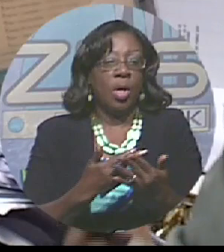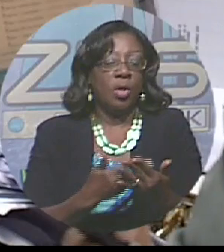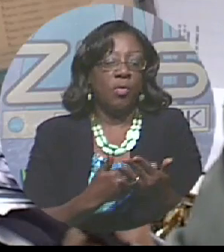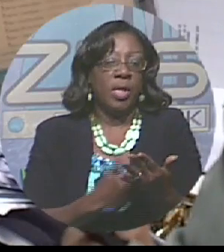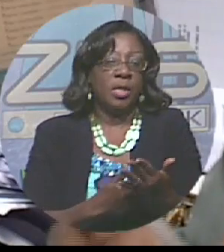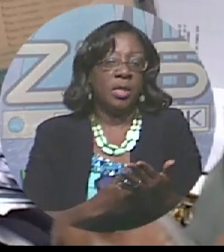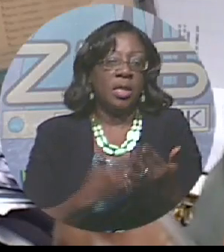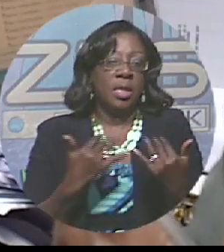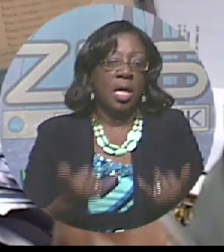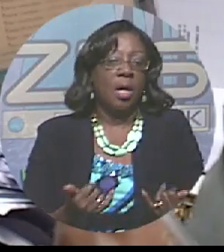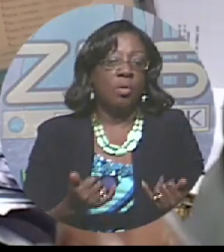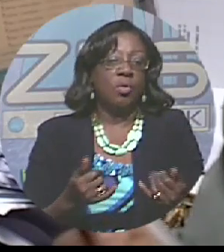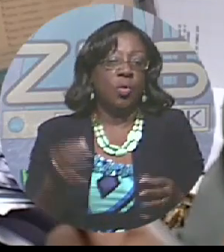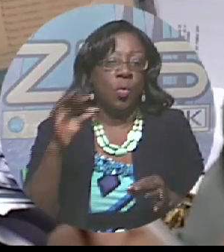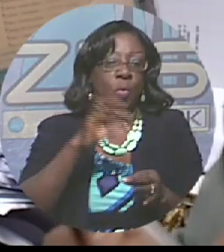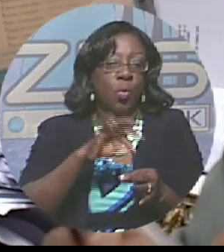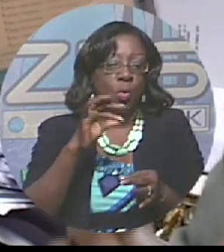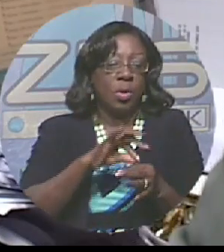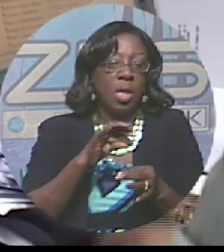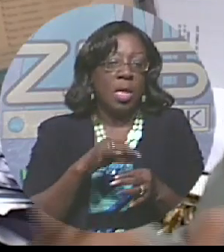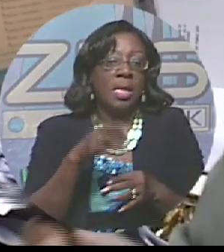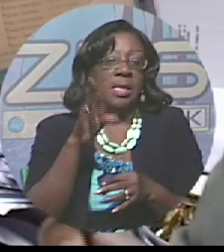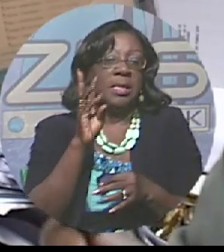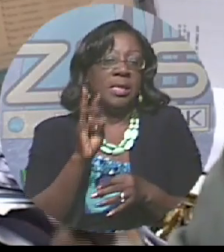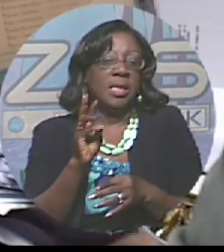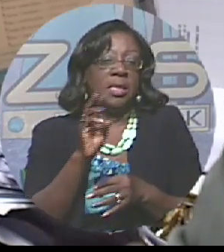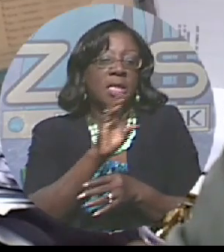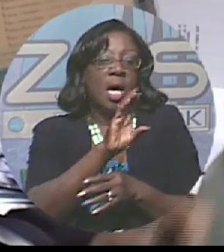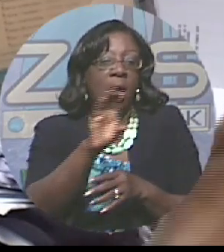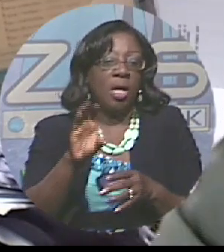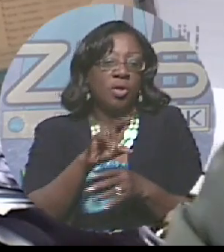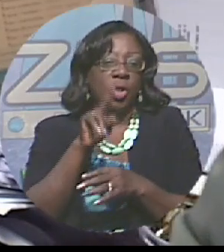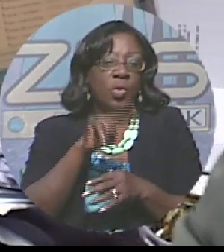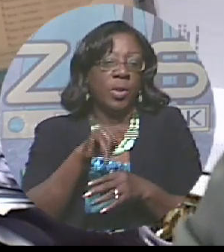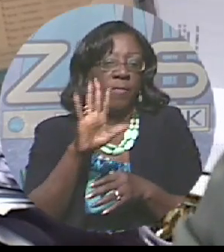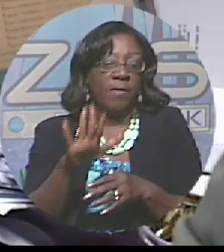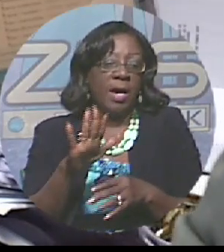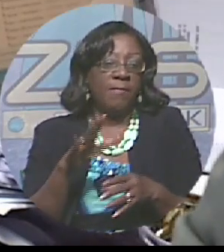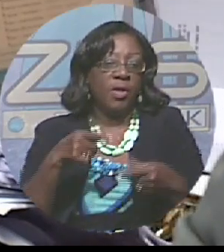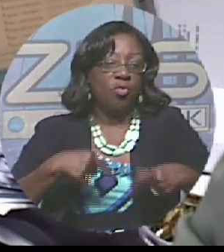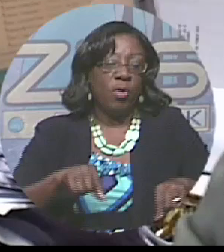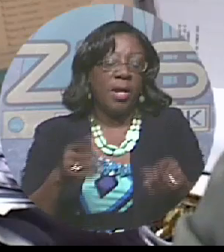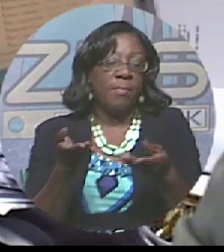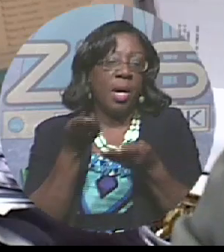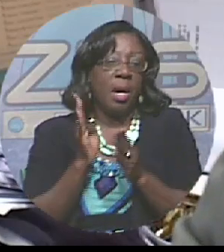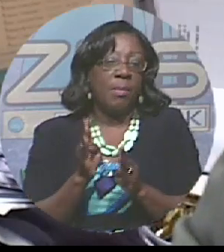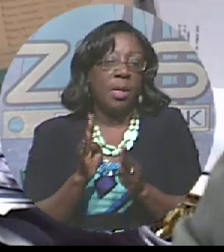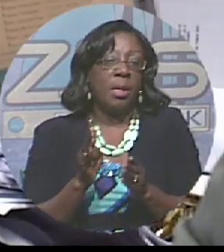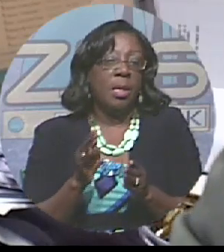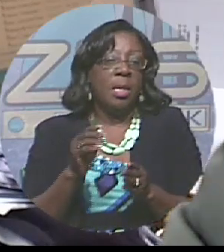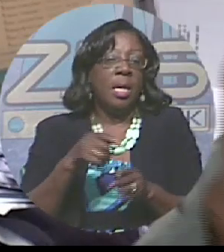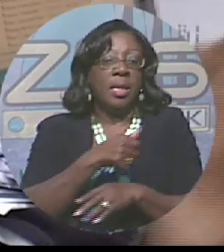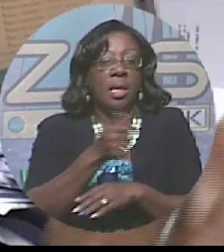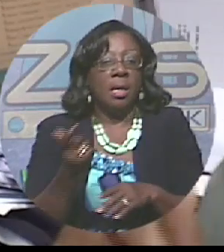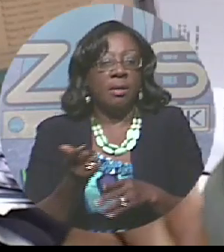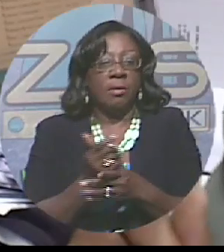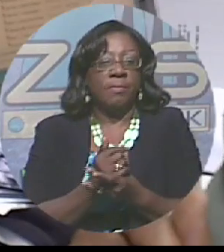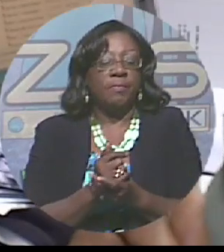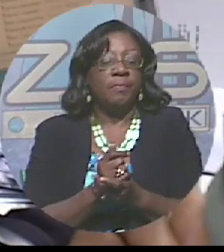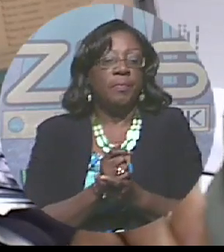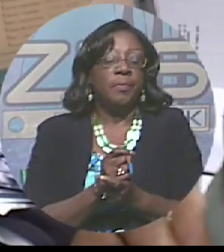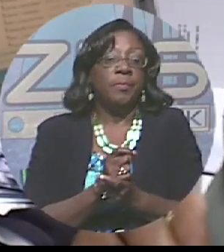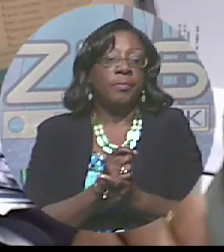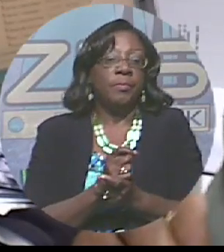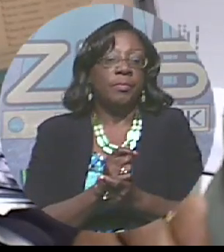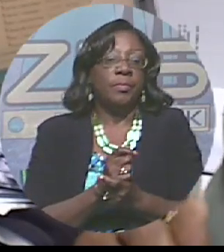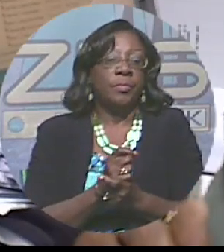665 for Grand Bahama, and 128 for overseas locations, embassies, consulates, and other foreign missions. What